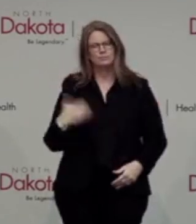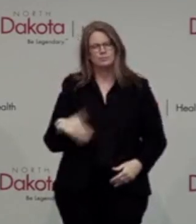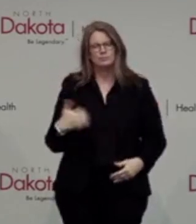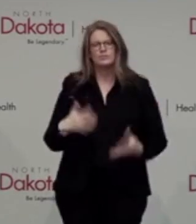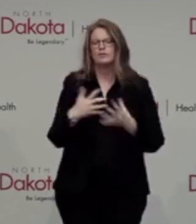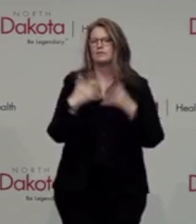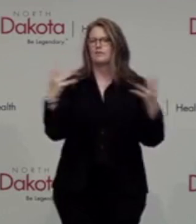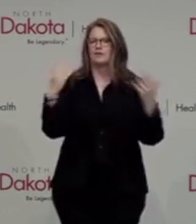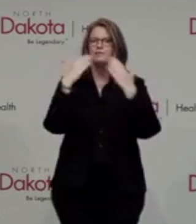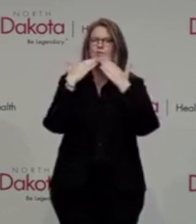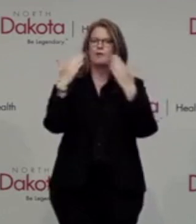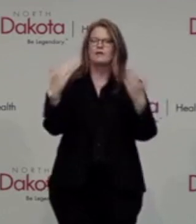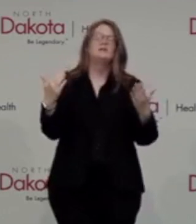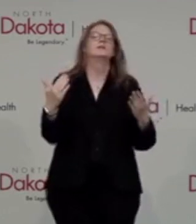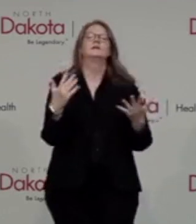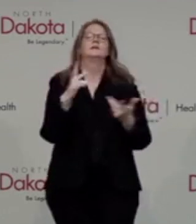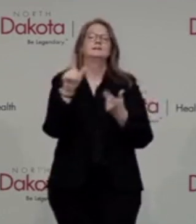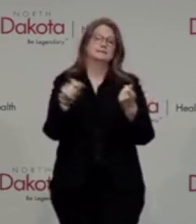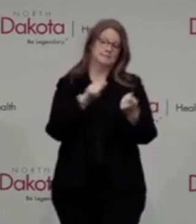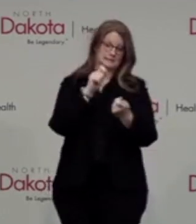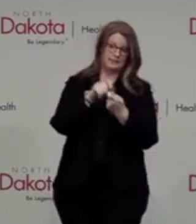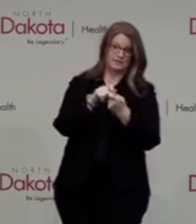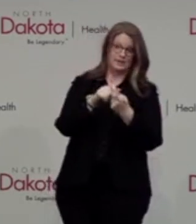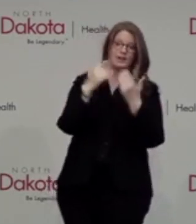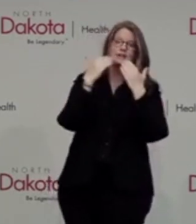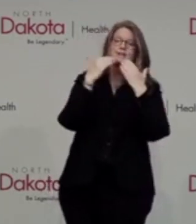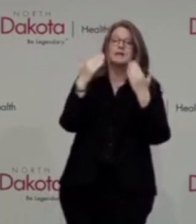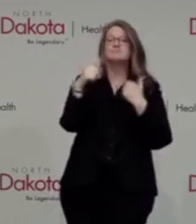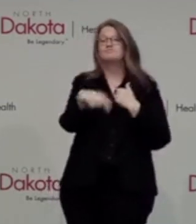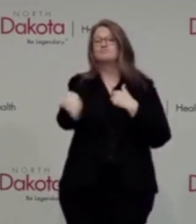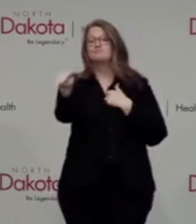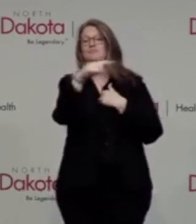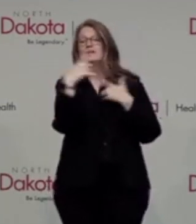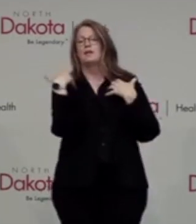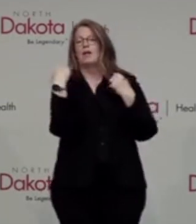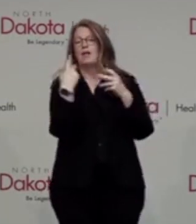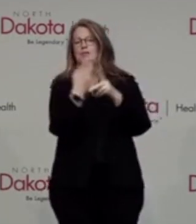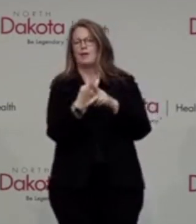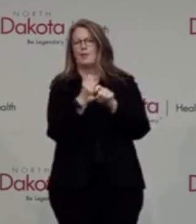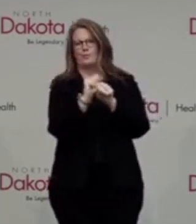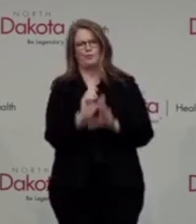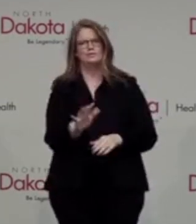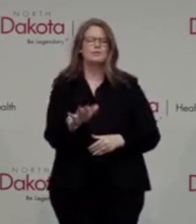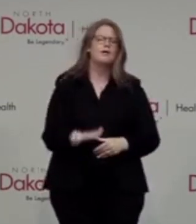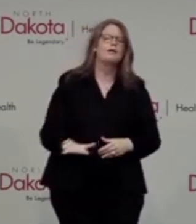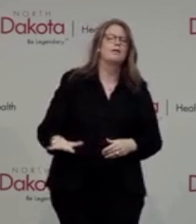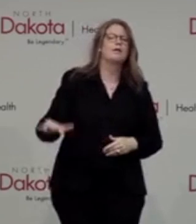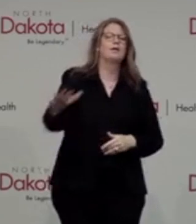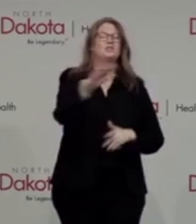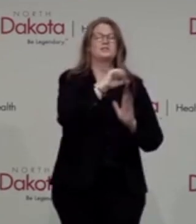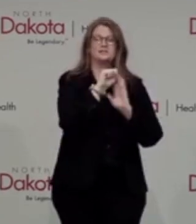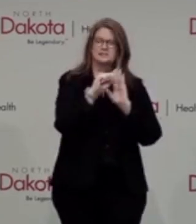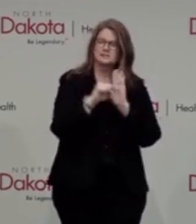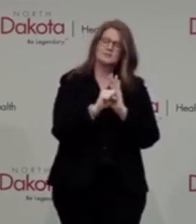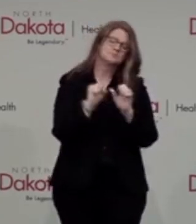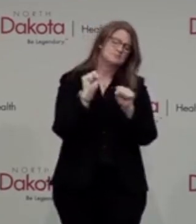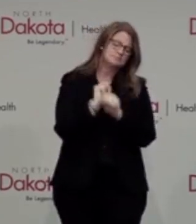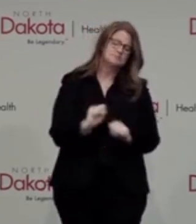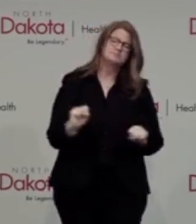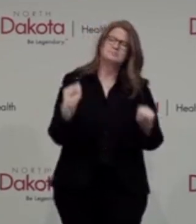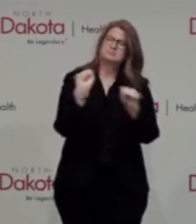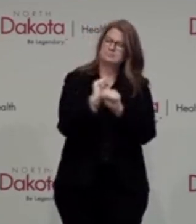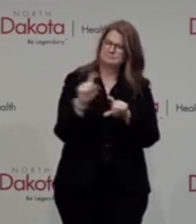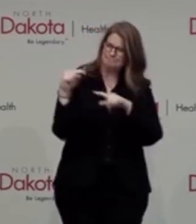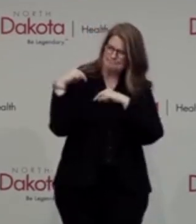share, but specifically today, I want to say thanks to the healthcare workers across our state who've been on the front lines since the very